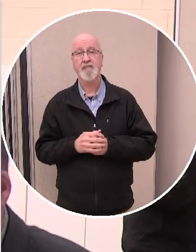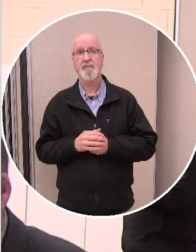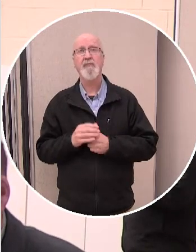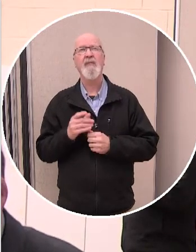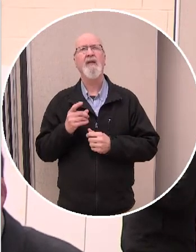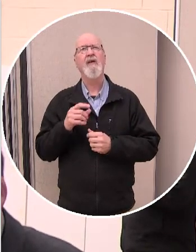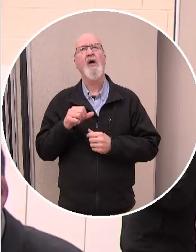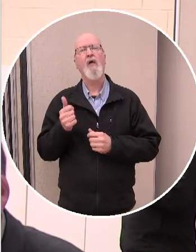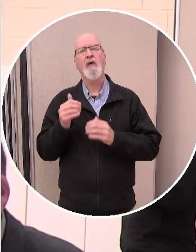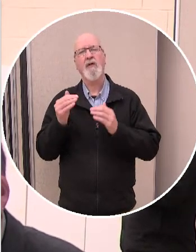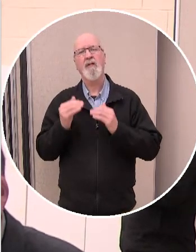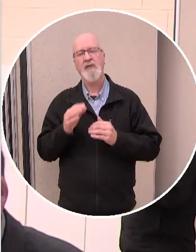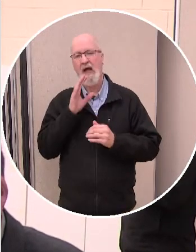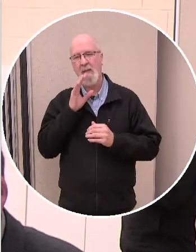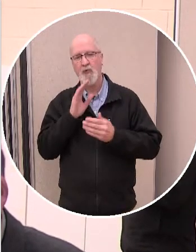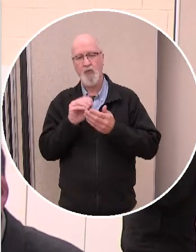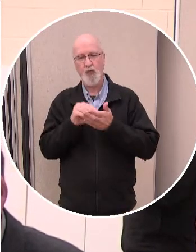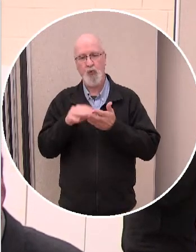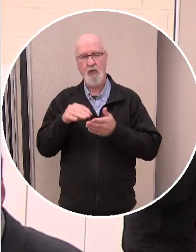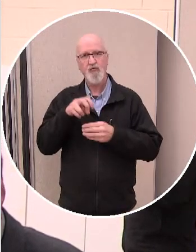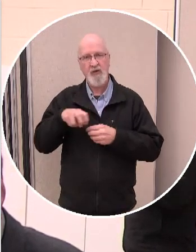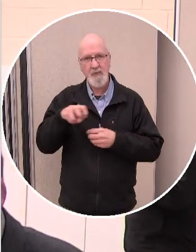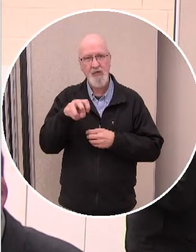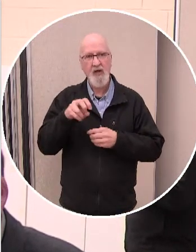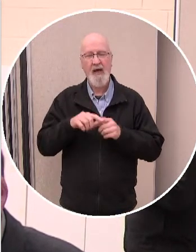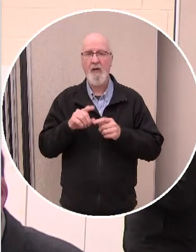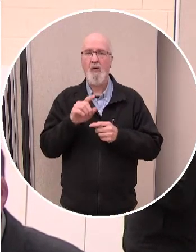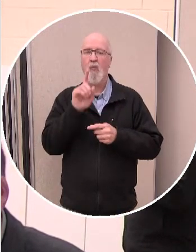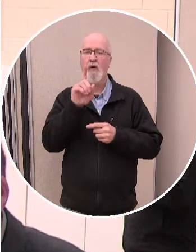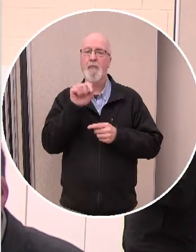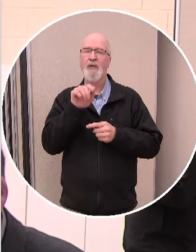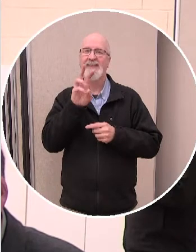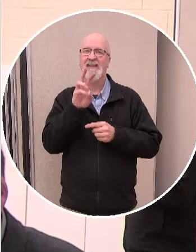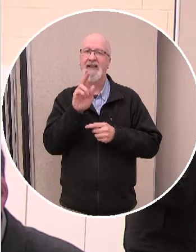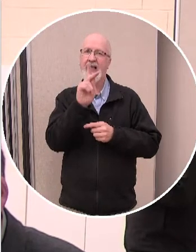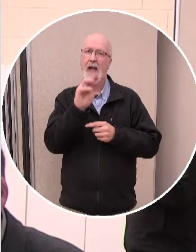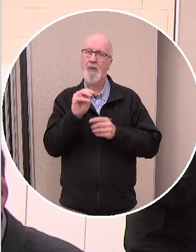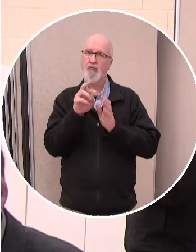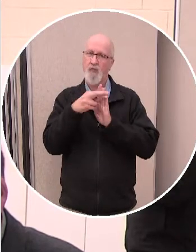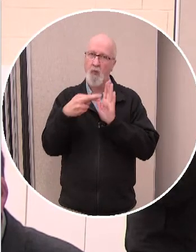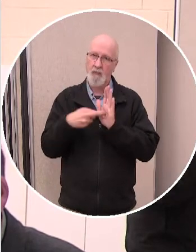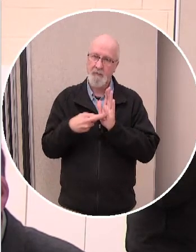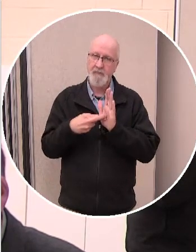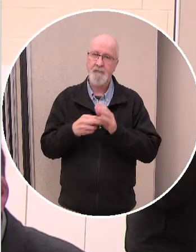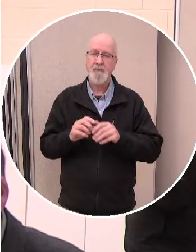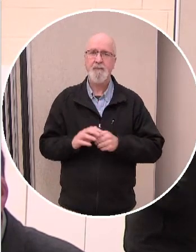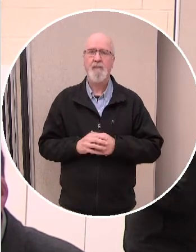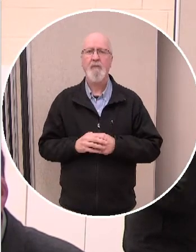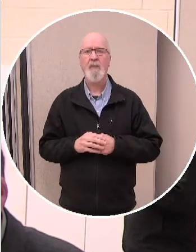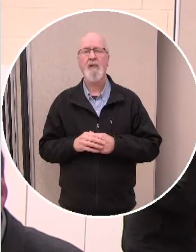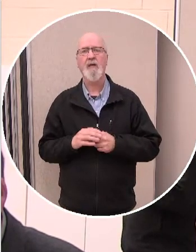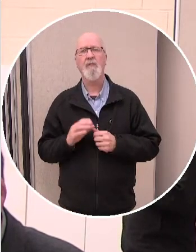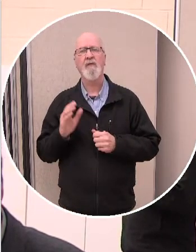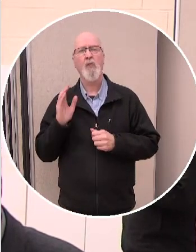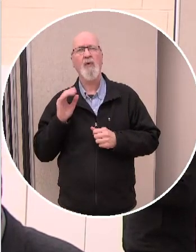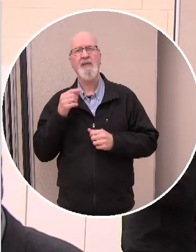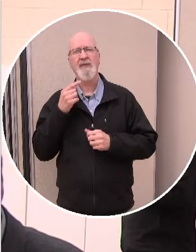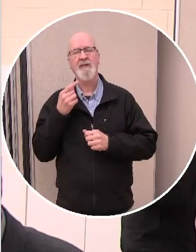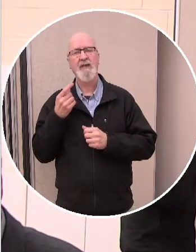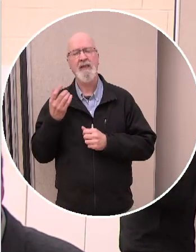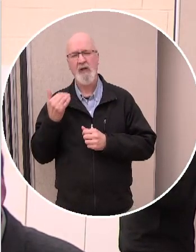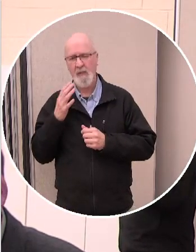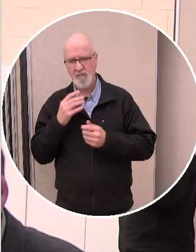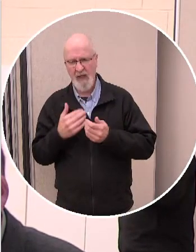student transportation and the 1.6 kilometer rule. Trustee Aspel highlighted that there are a number of